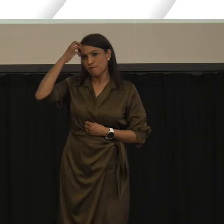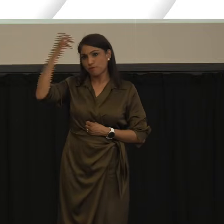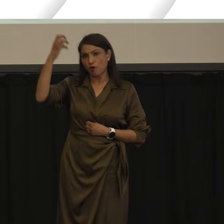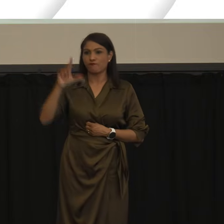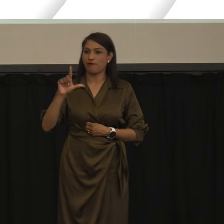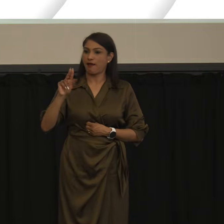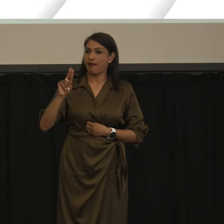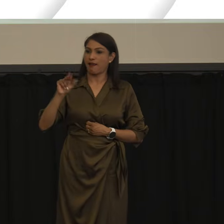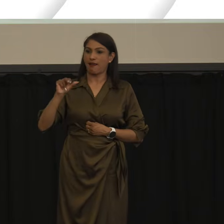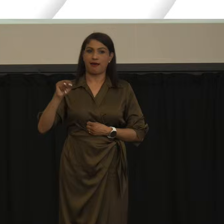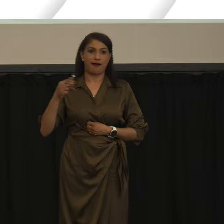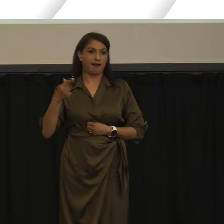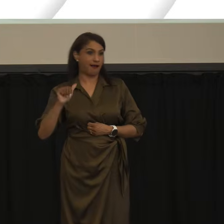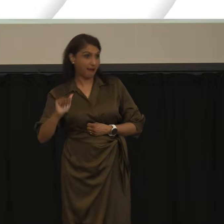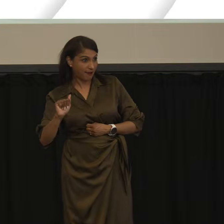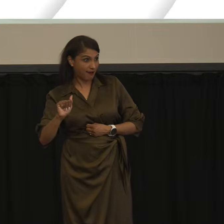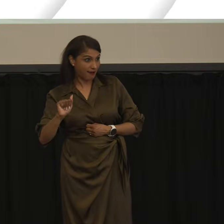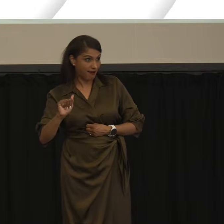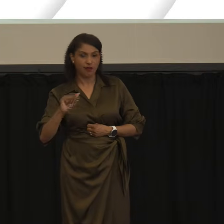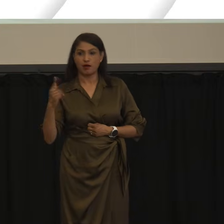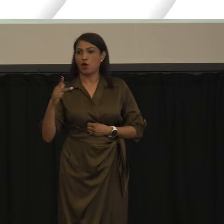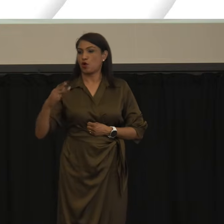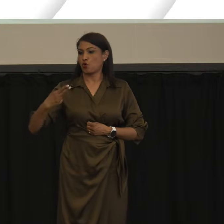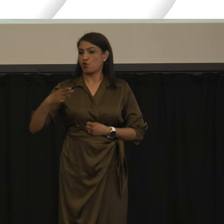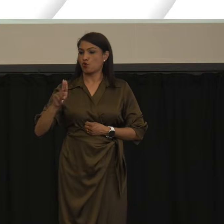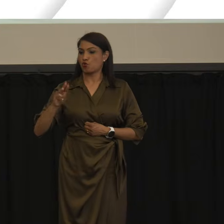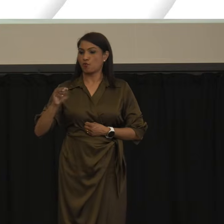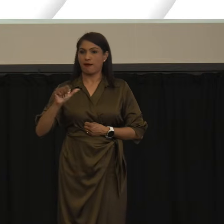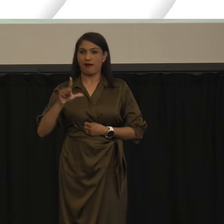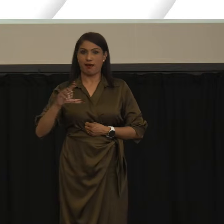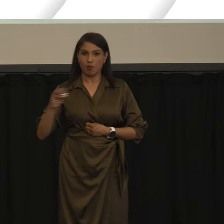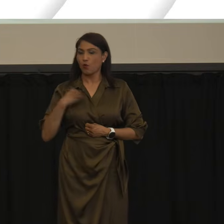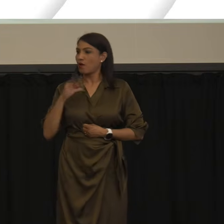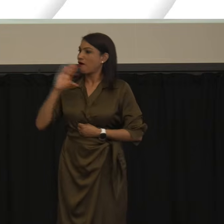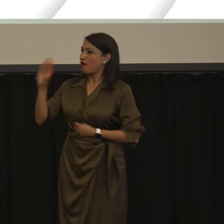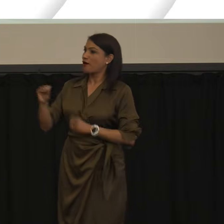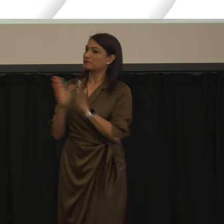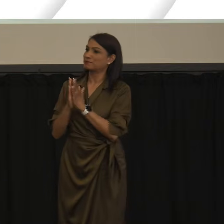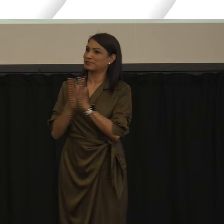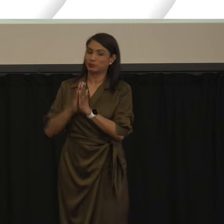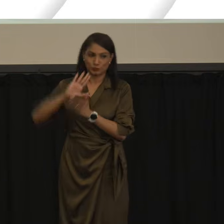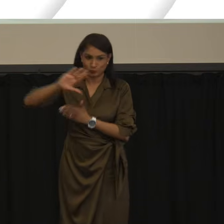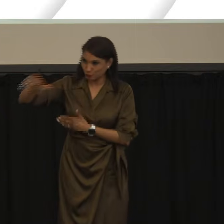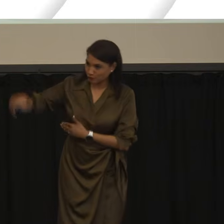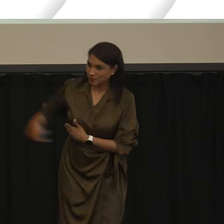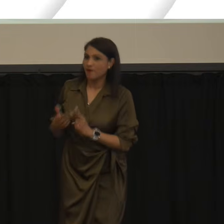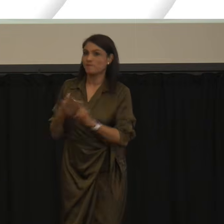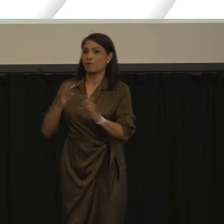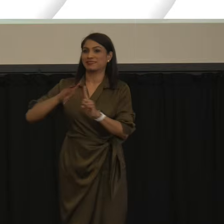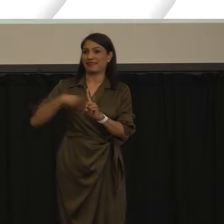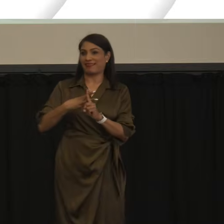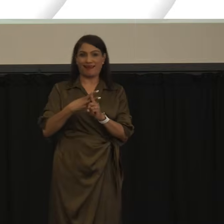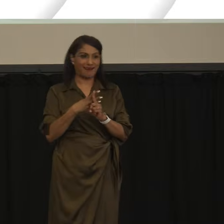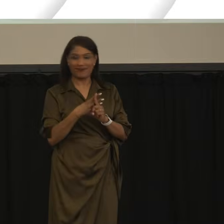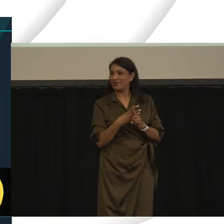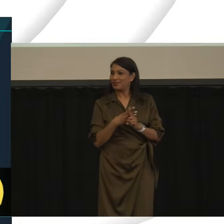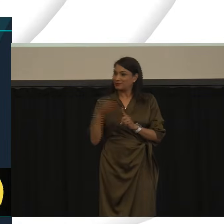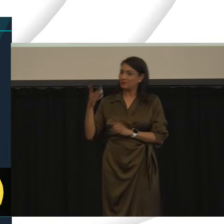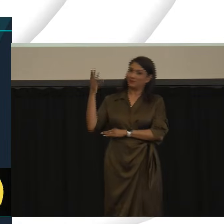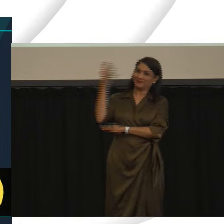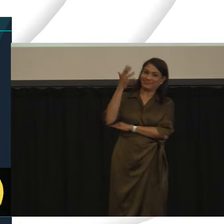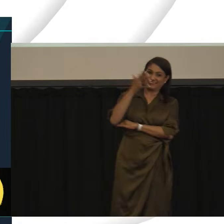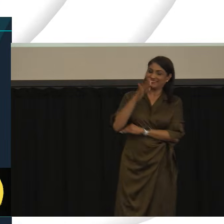speaker to bring us towards the end, Professor Langa, Khumalo, and I would please ask you to join us on